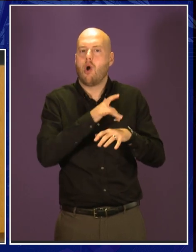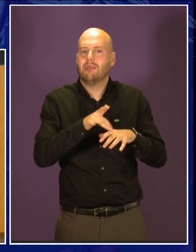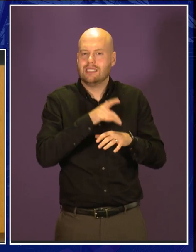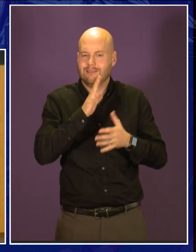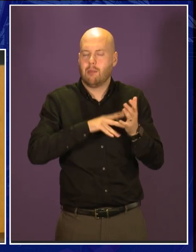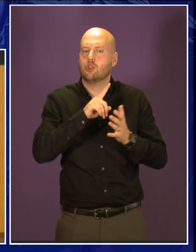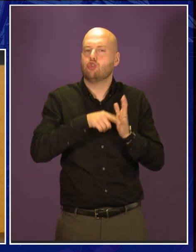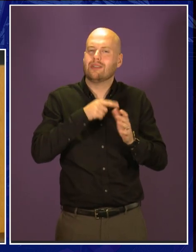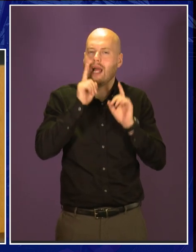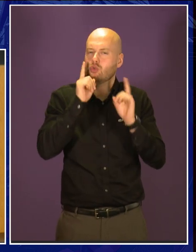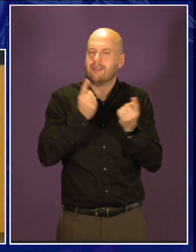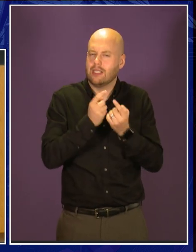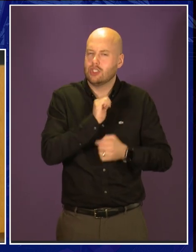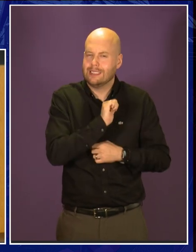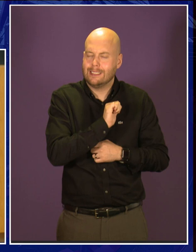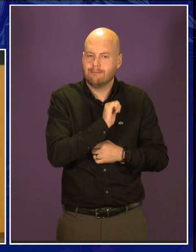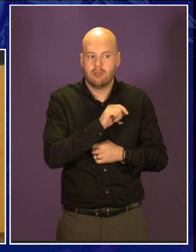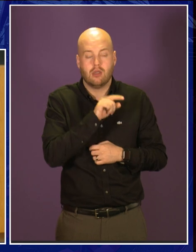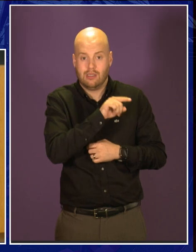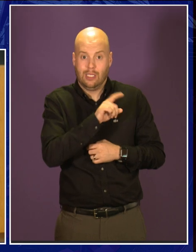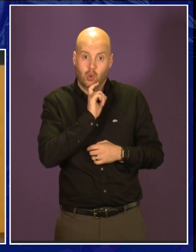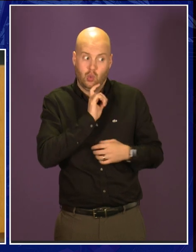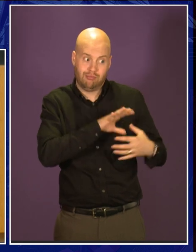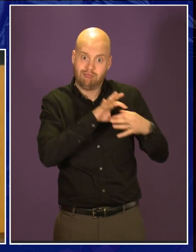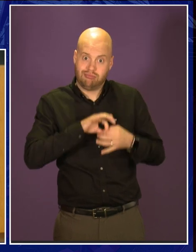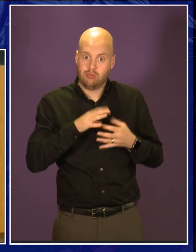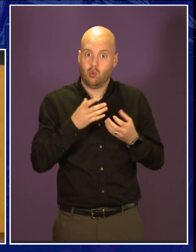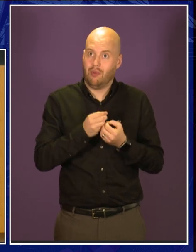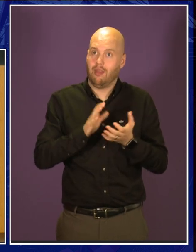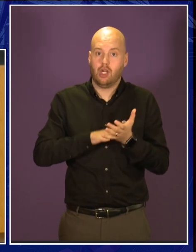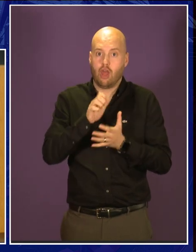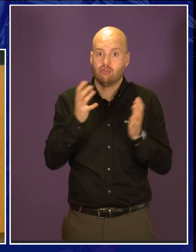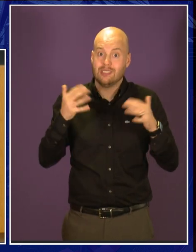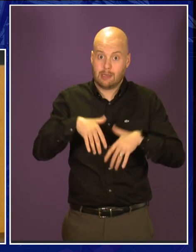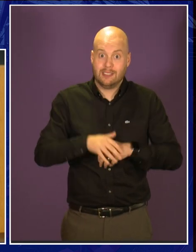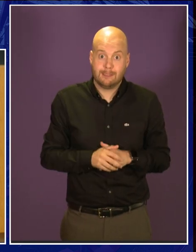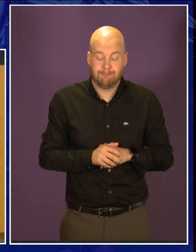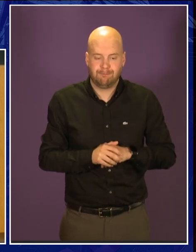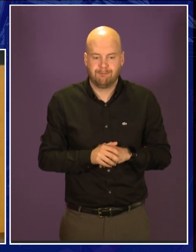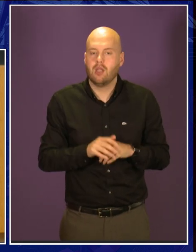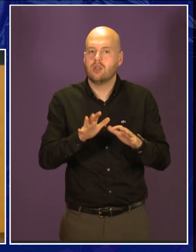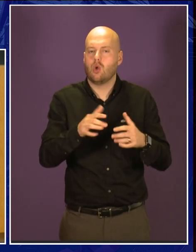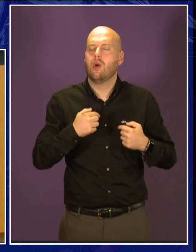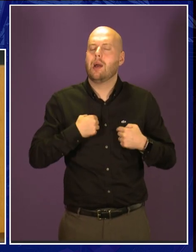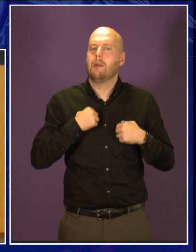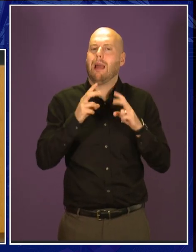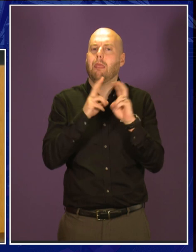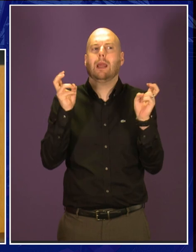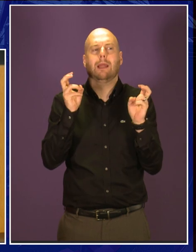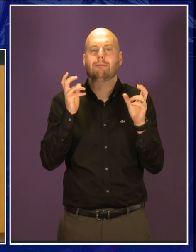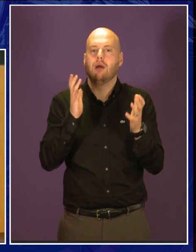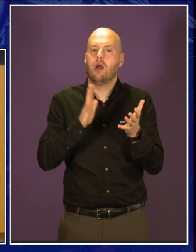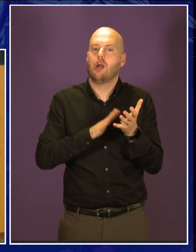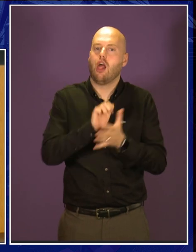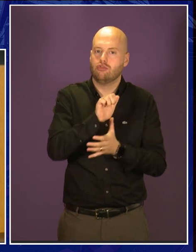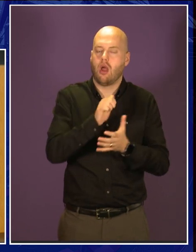people who put me in touch with the Culture Summit. So, my theme is culture and well-being. And